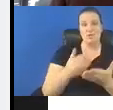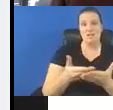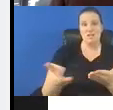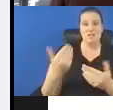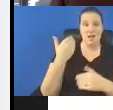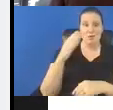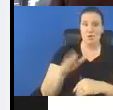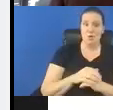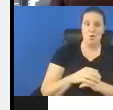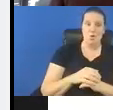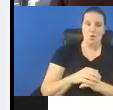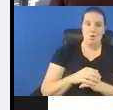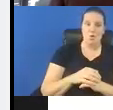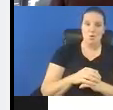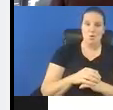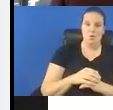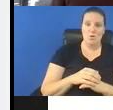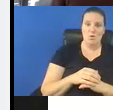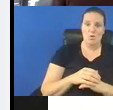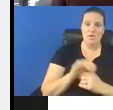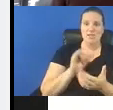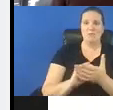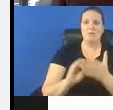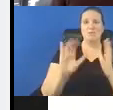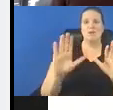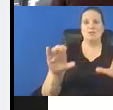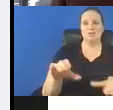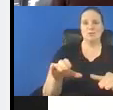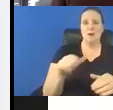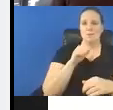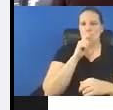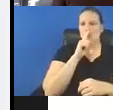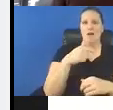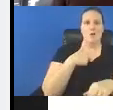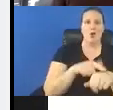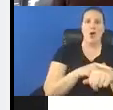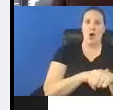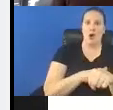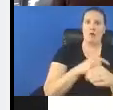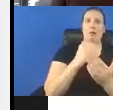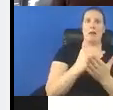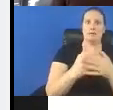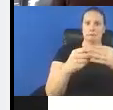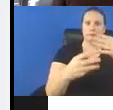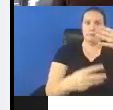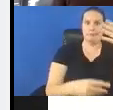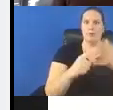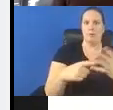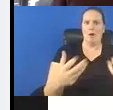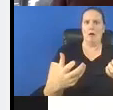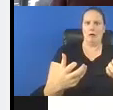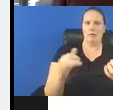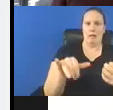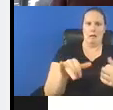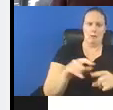know that it would be great to do. I'm not sure. There's a long list of things we would want. I don't know